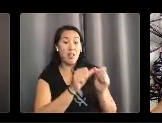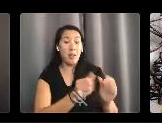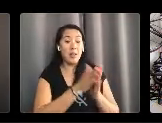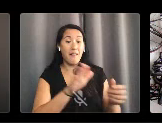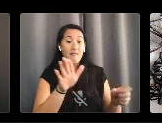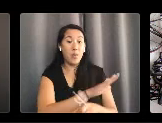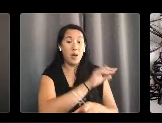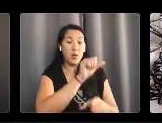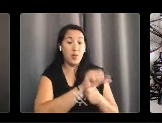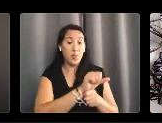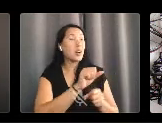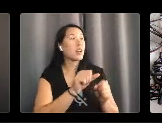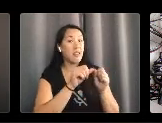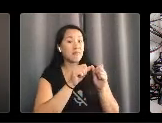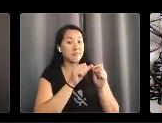almost a decade.